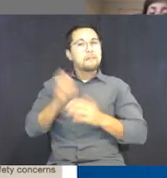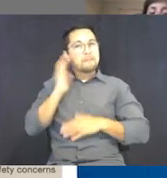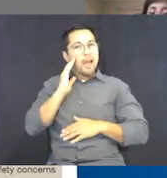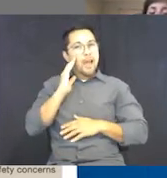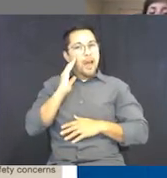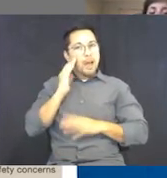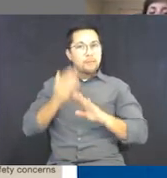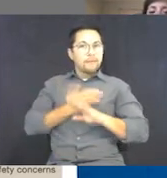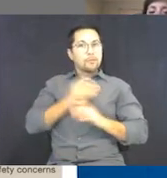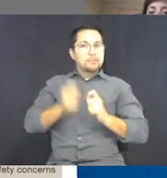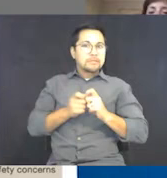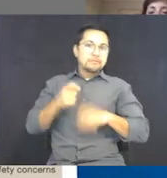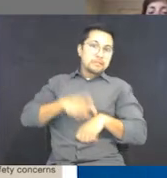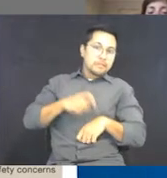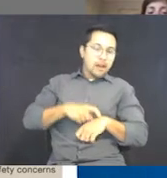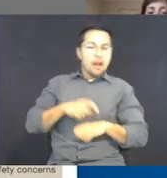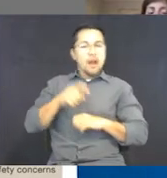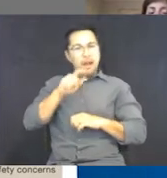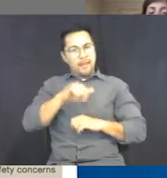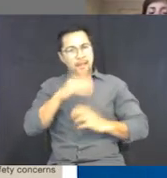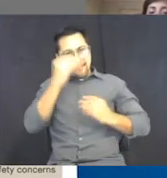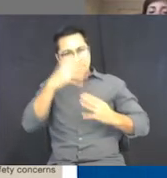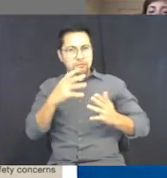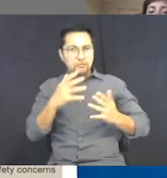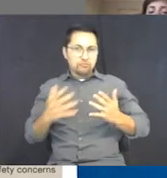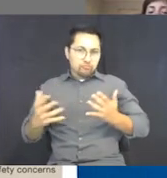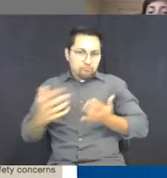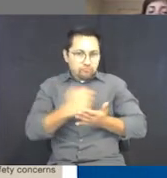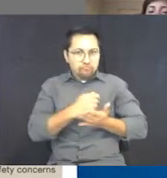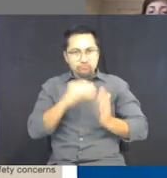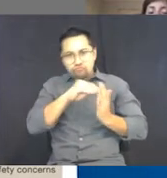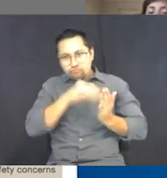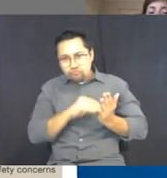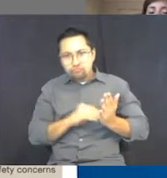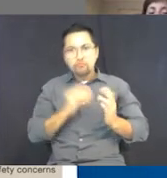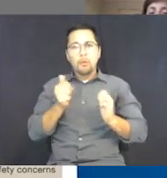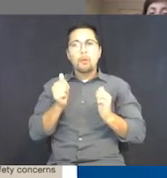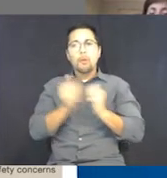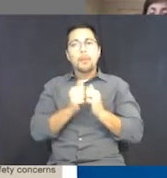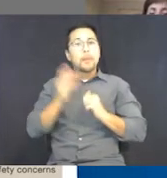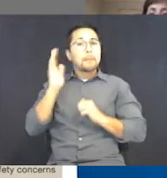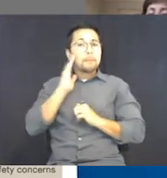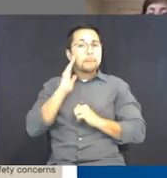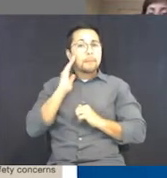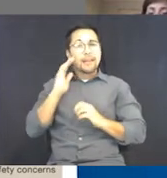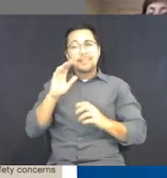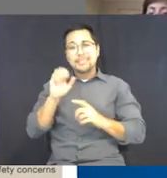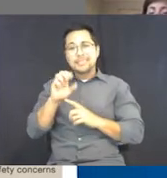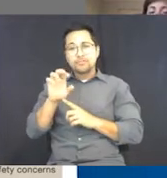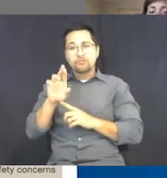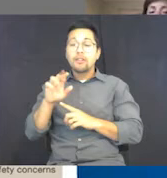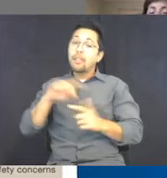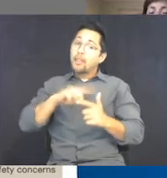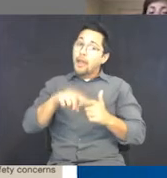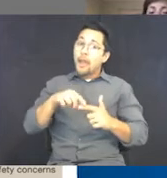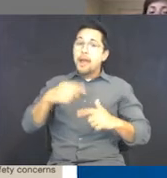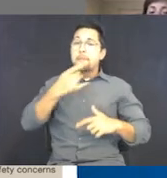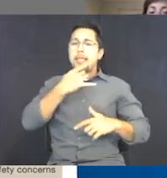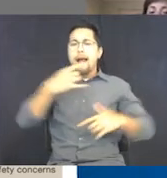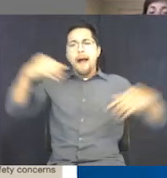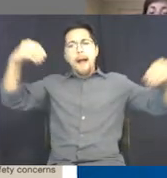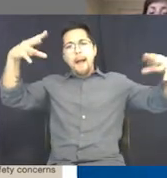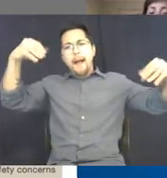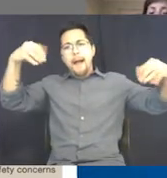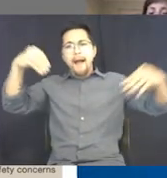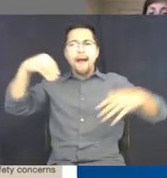the middle of the night, light their path to the bathroom and turn off the light once they're back in bed in order to